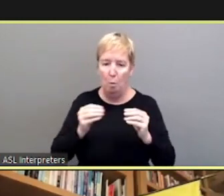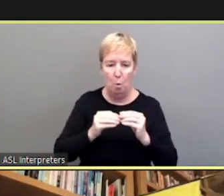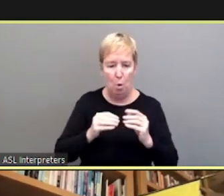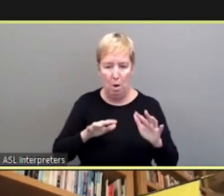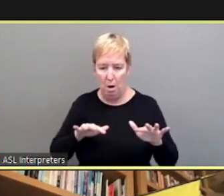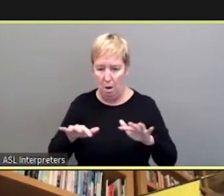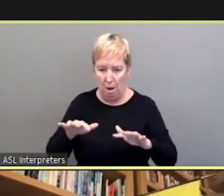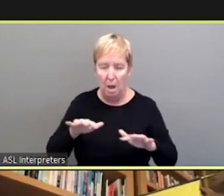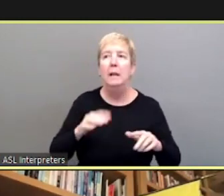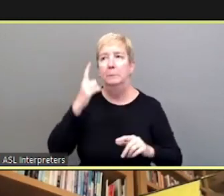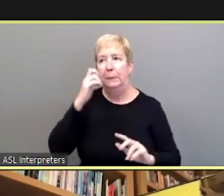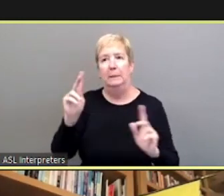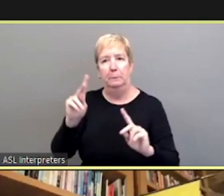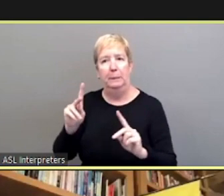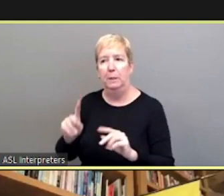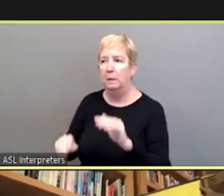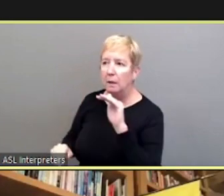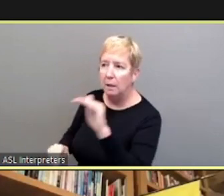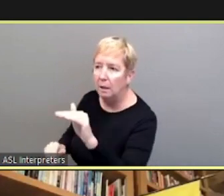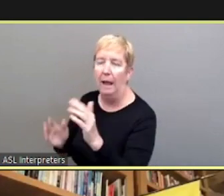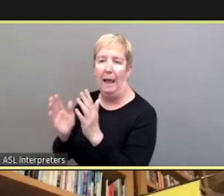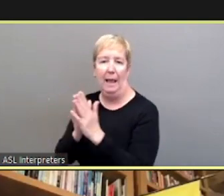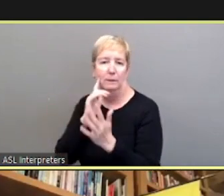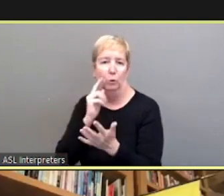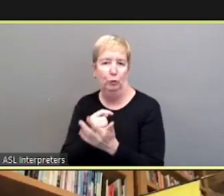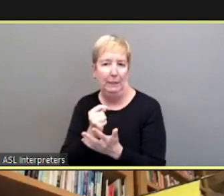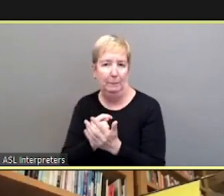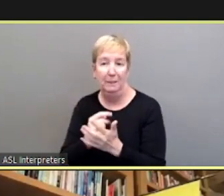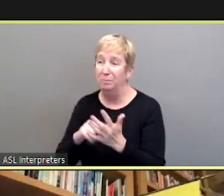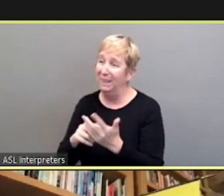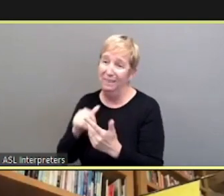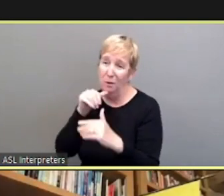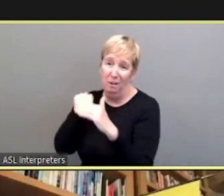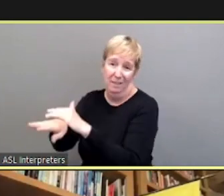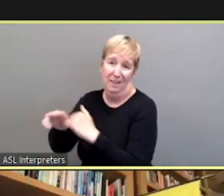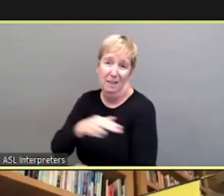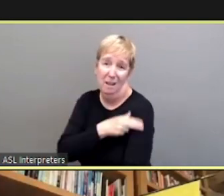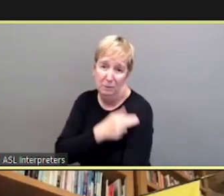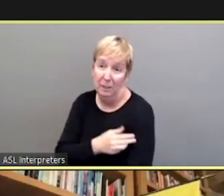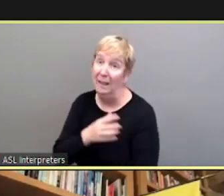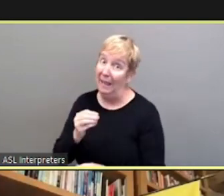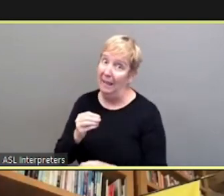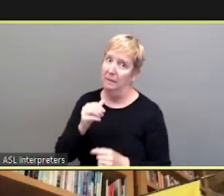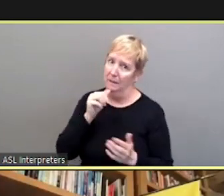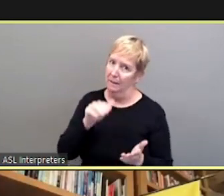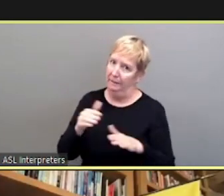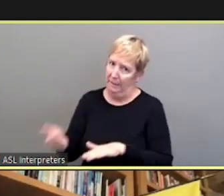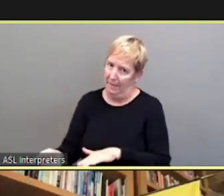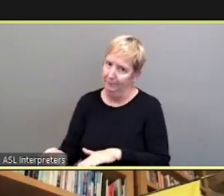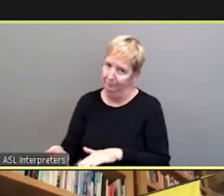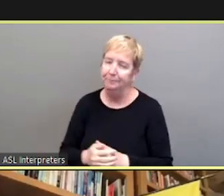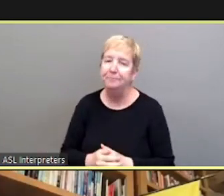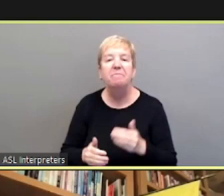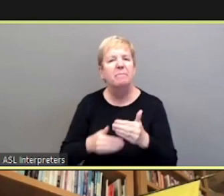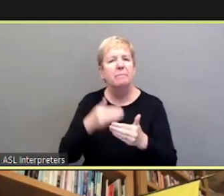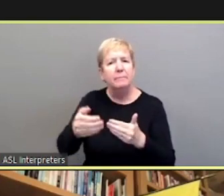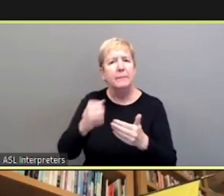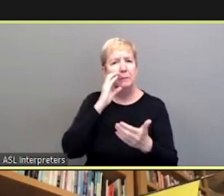out treatment and avoiding hospitalization, and in fact, avoiding death as well. Next slide, please.